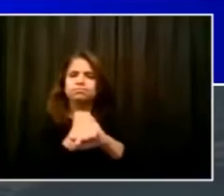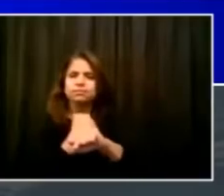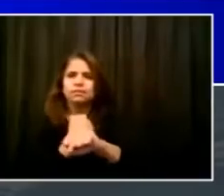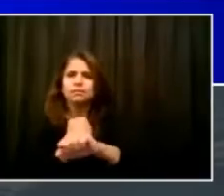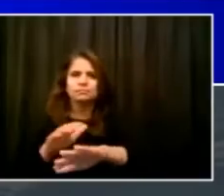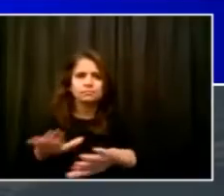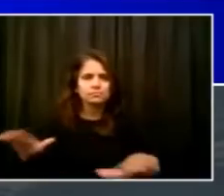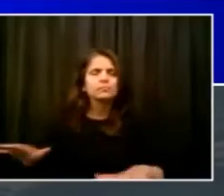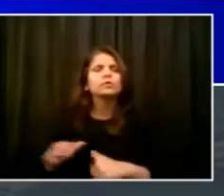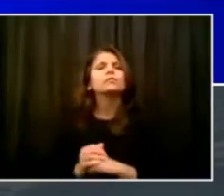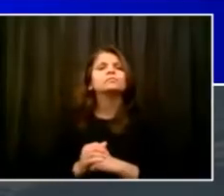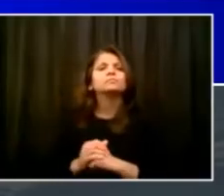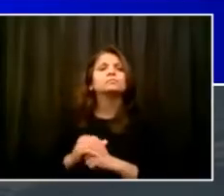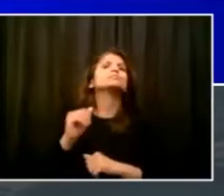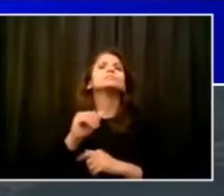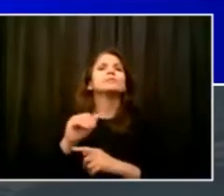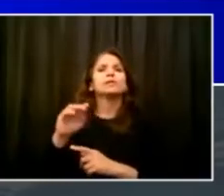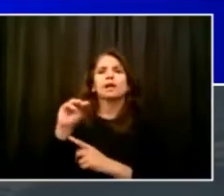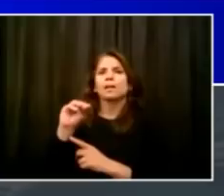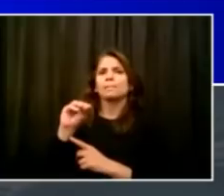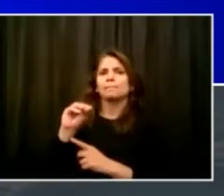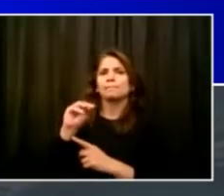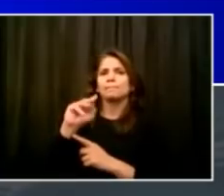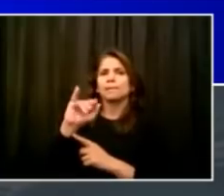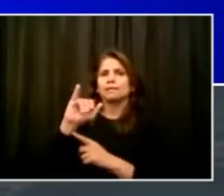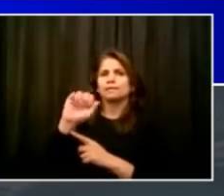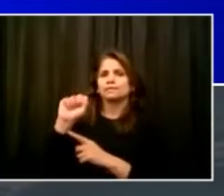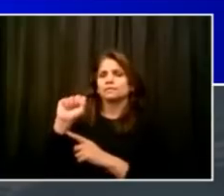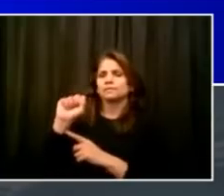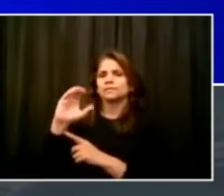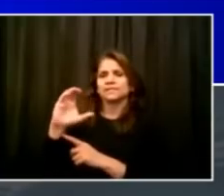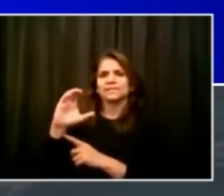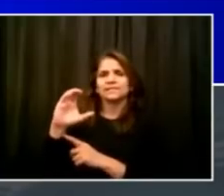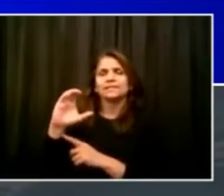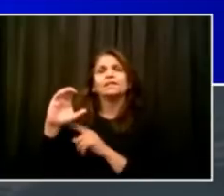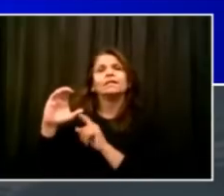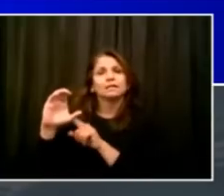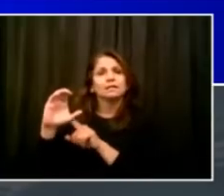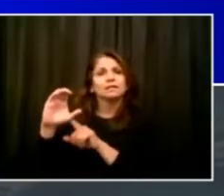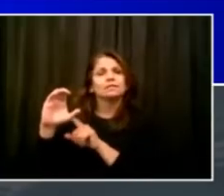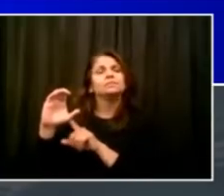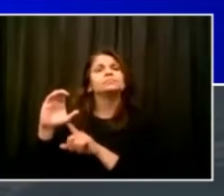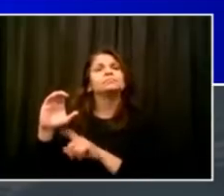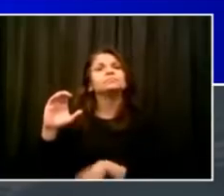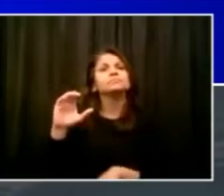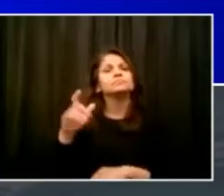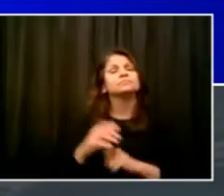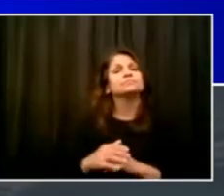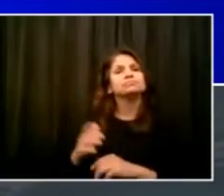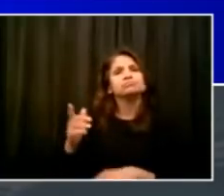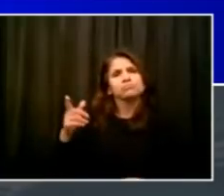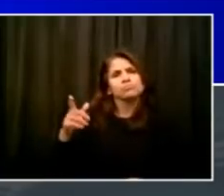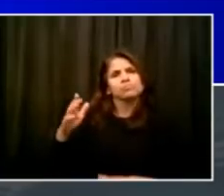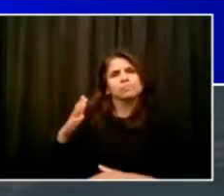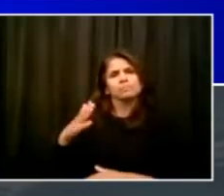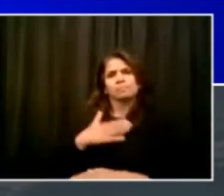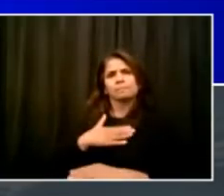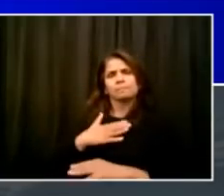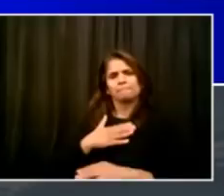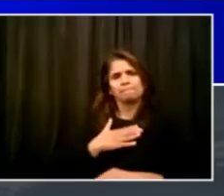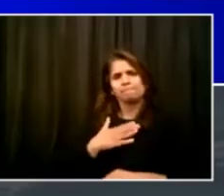that happen to any child. So the bottom line to all parents, all family members out there, get your child